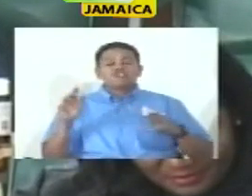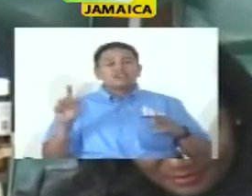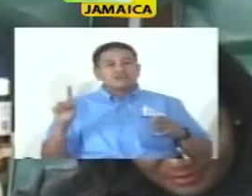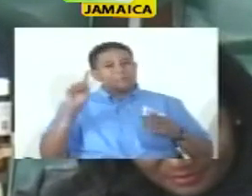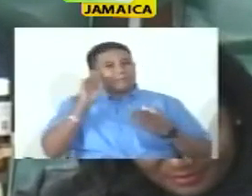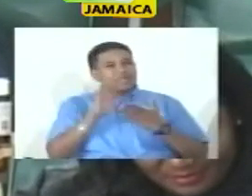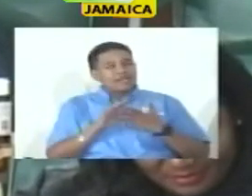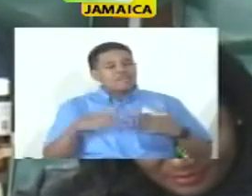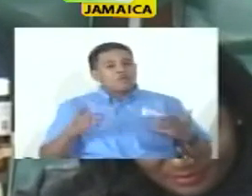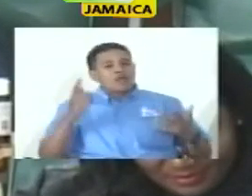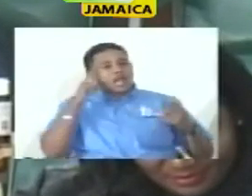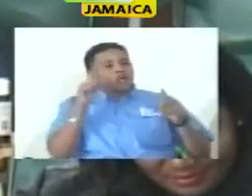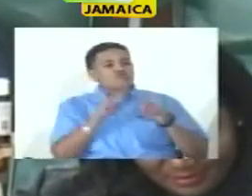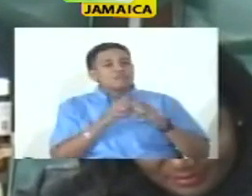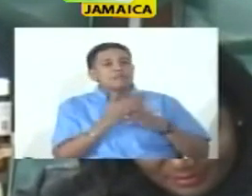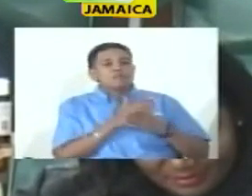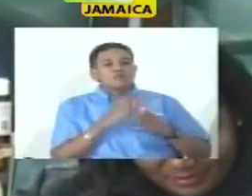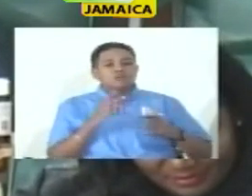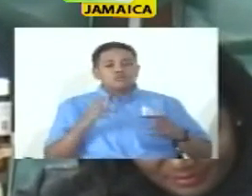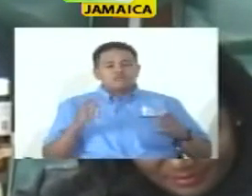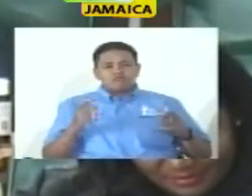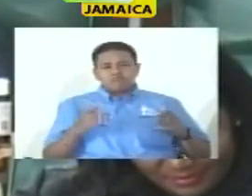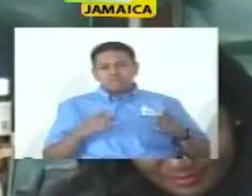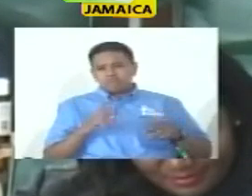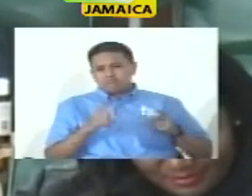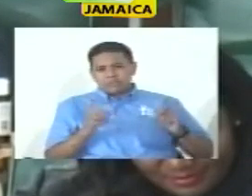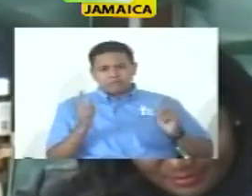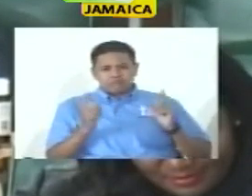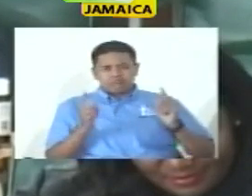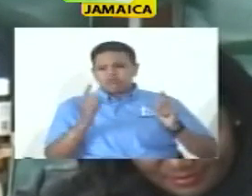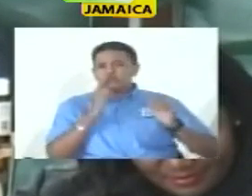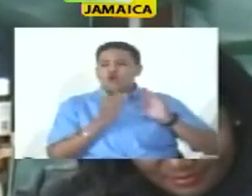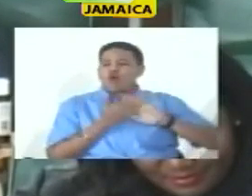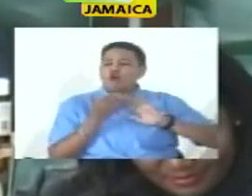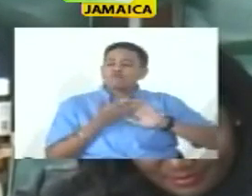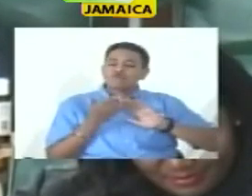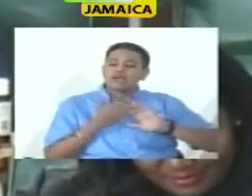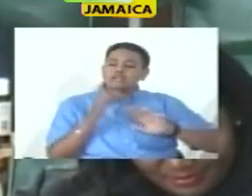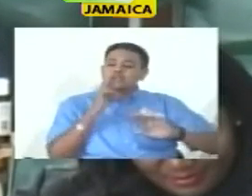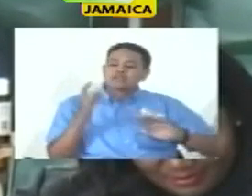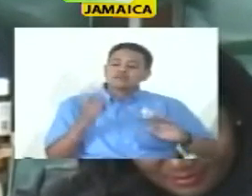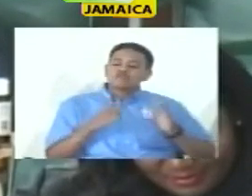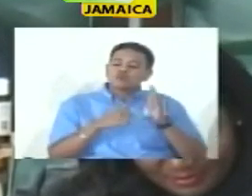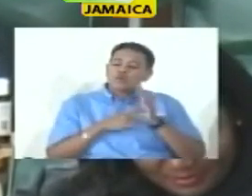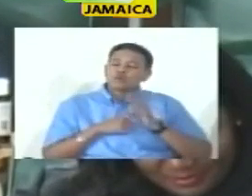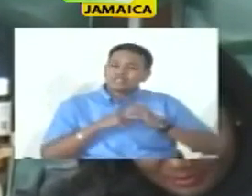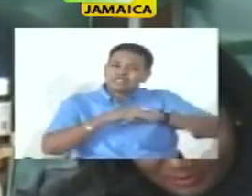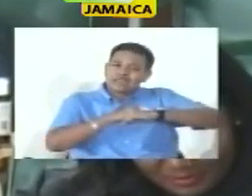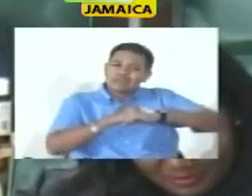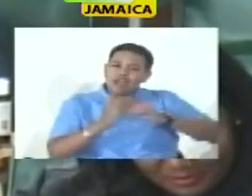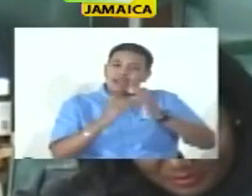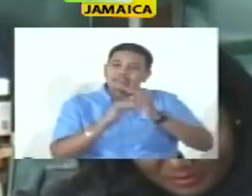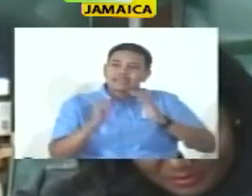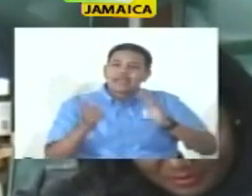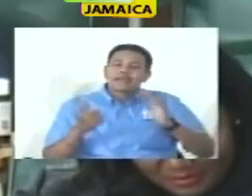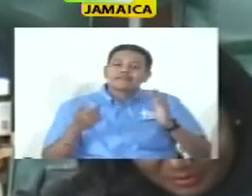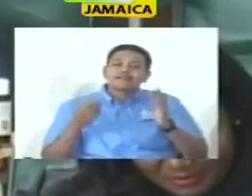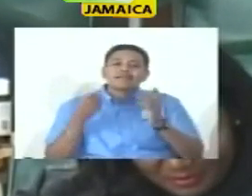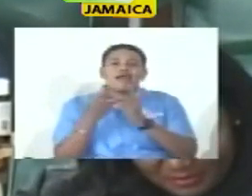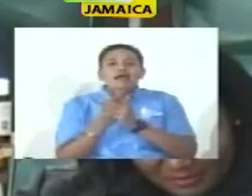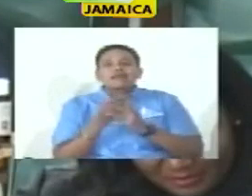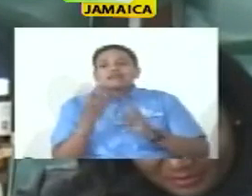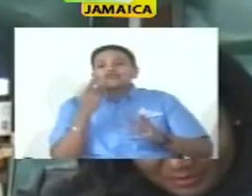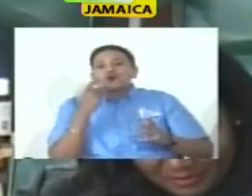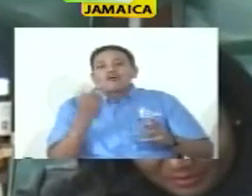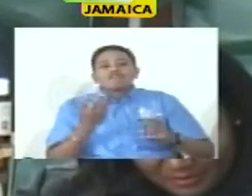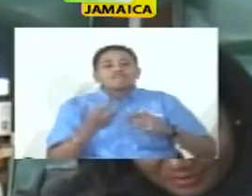the agreement between parties would operate as the requisite safeguard against any allegation of impropriety,